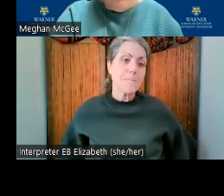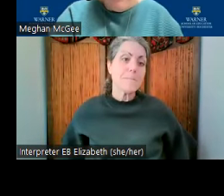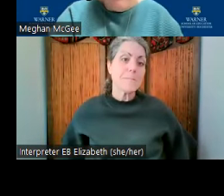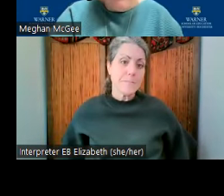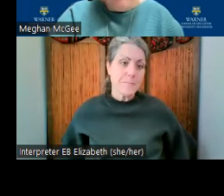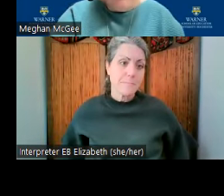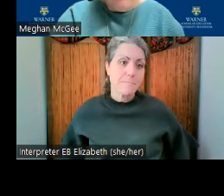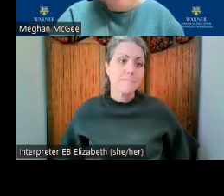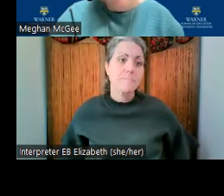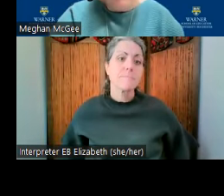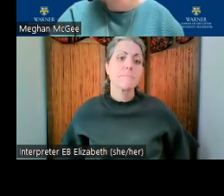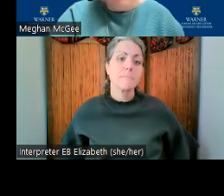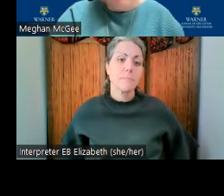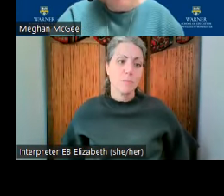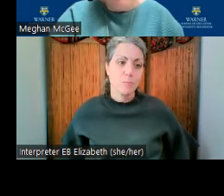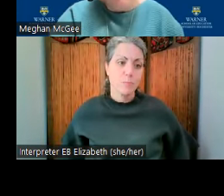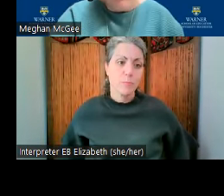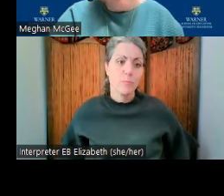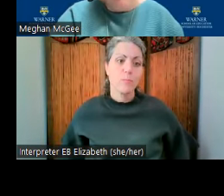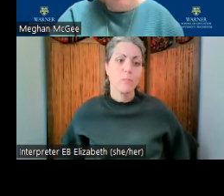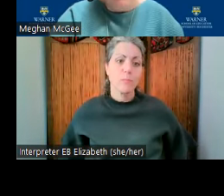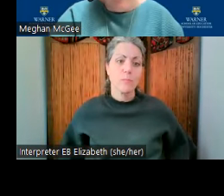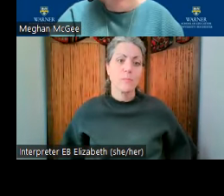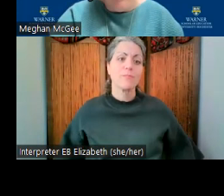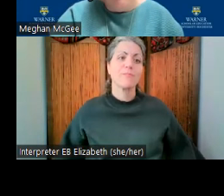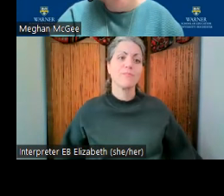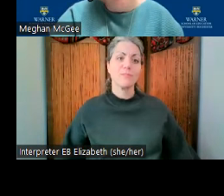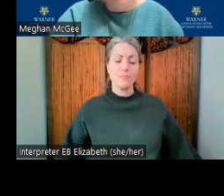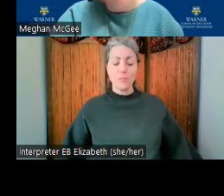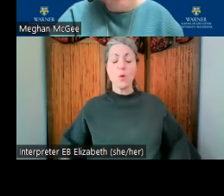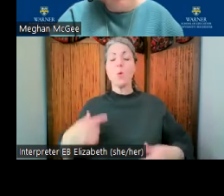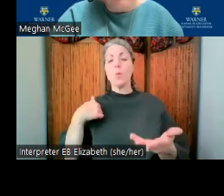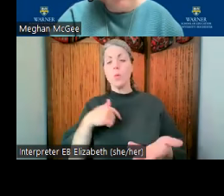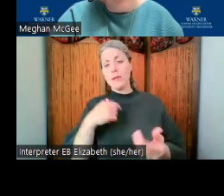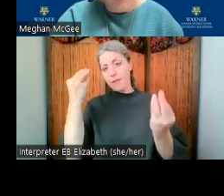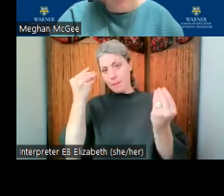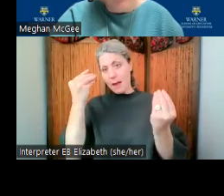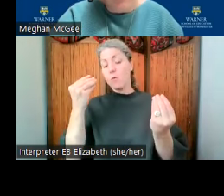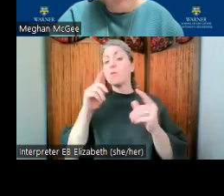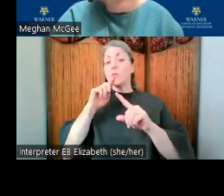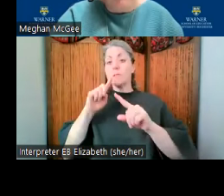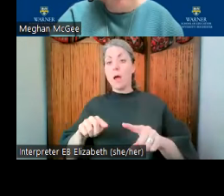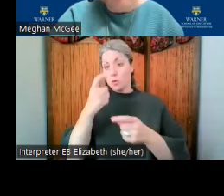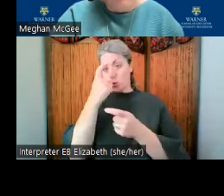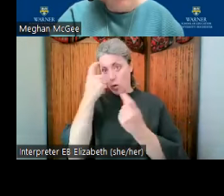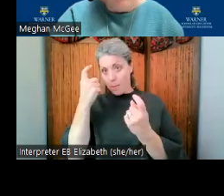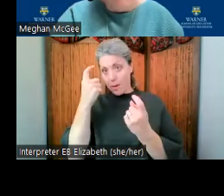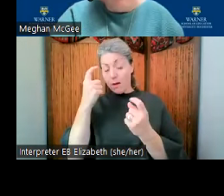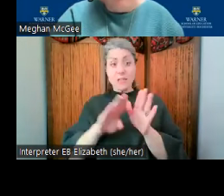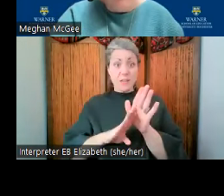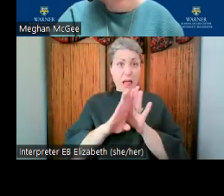When we consider a developmental response to trauma, it's important to recognize that all children